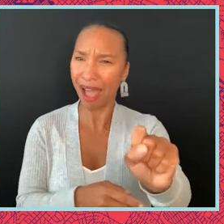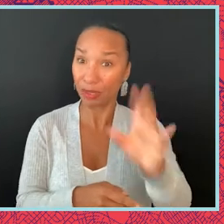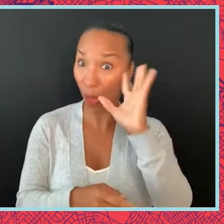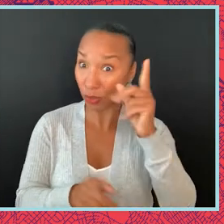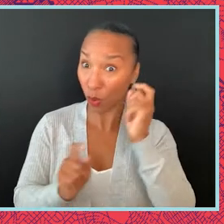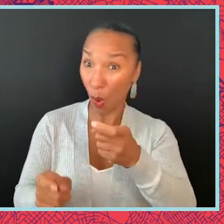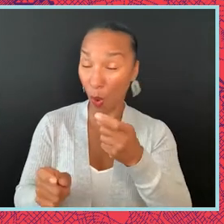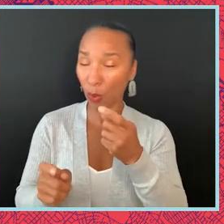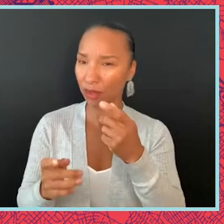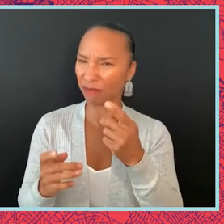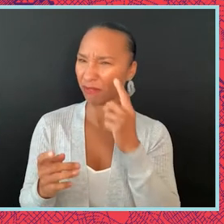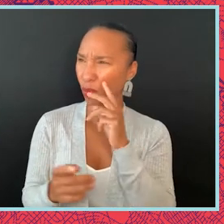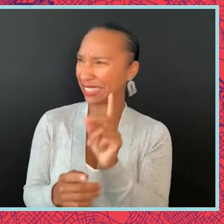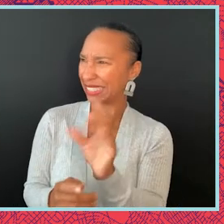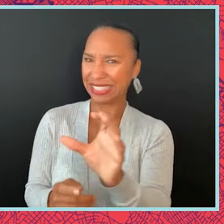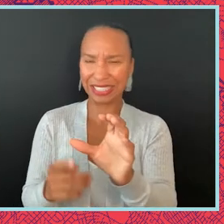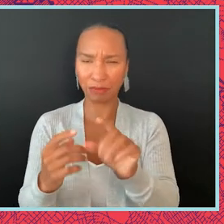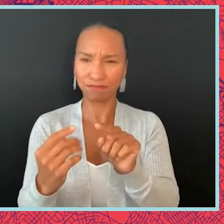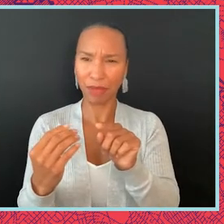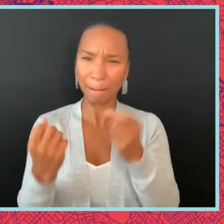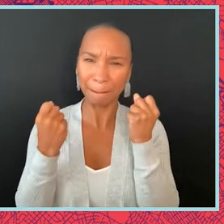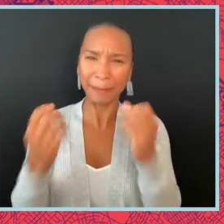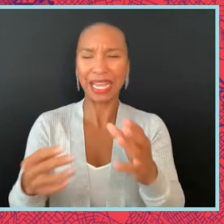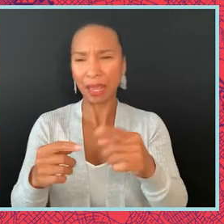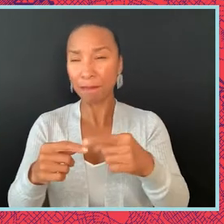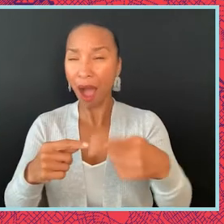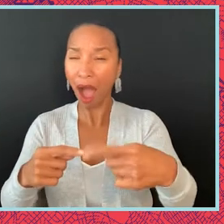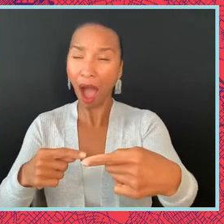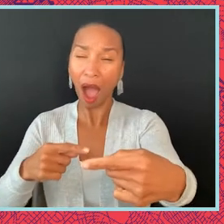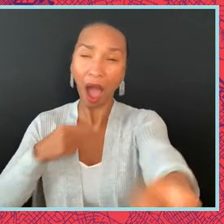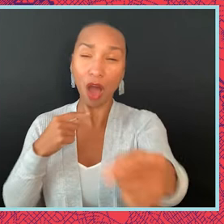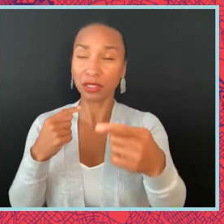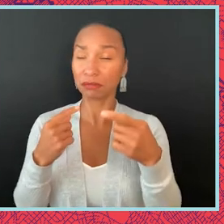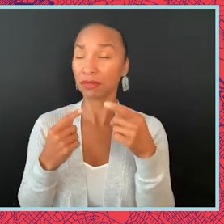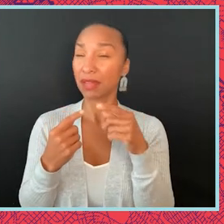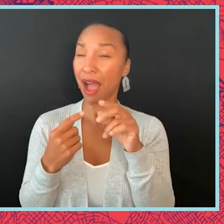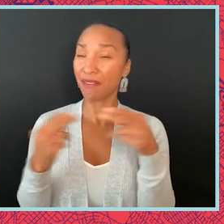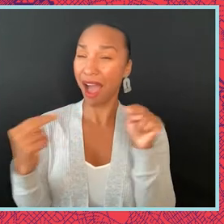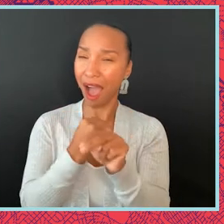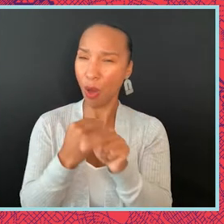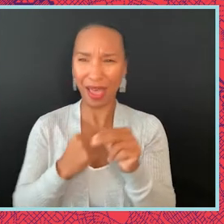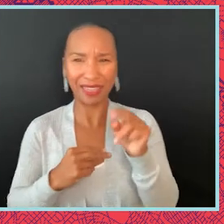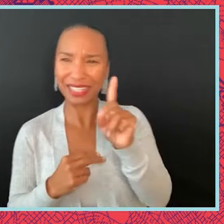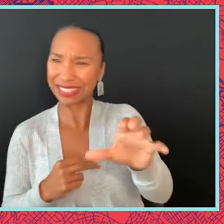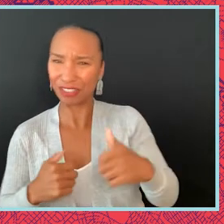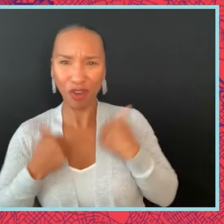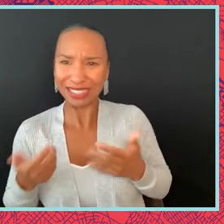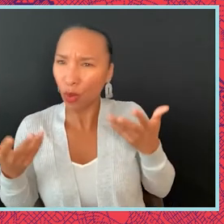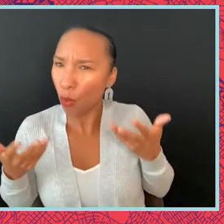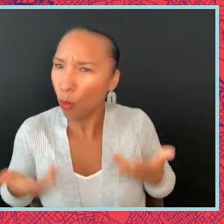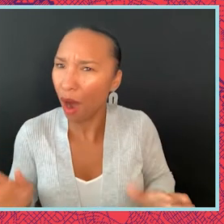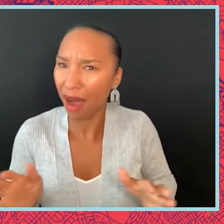city, period. And D.C. residents didn't want it. They were in the streets lying down in front of bulldozers. Actually, you know,